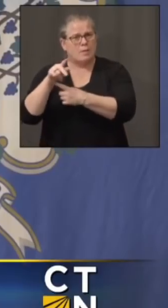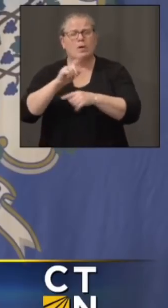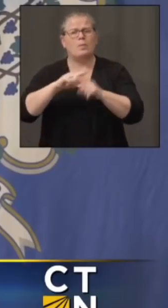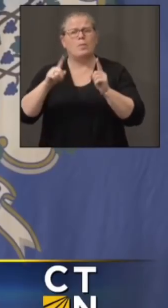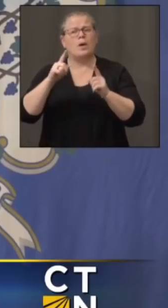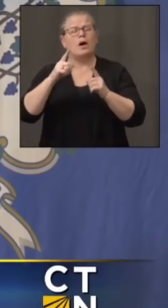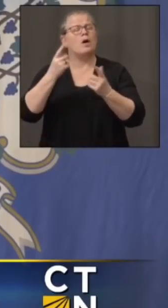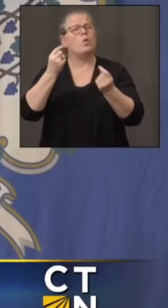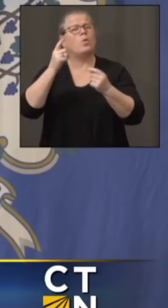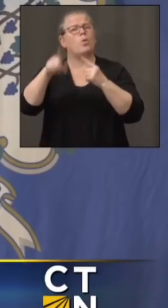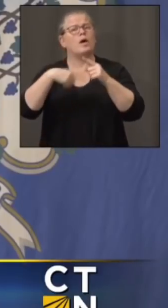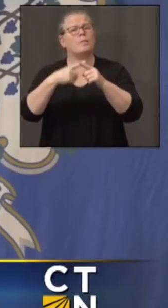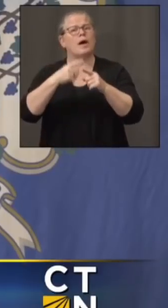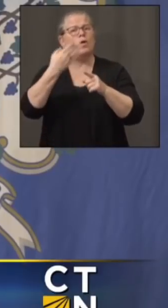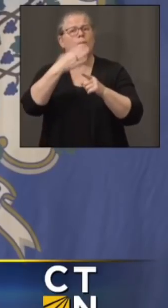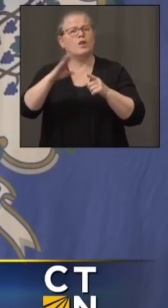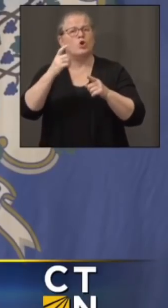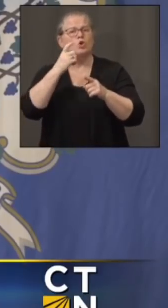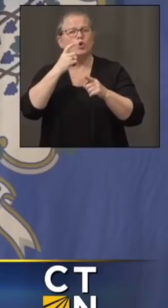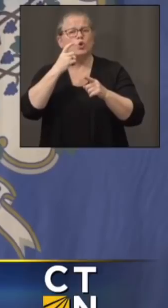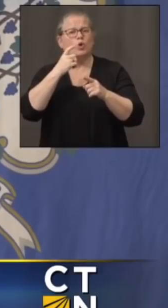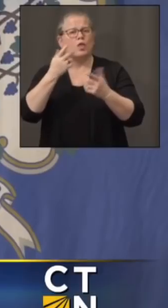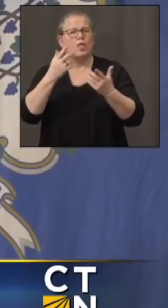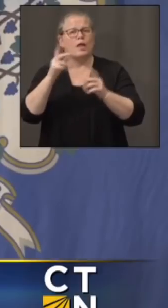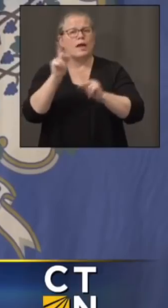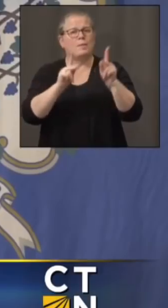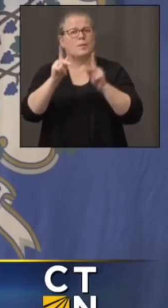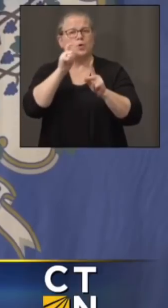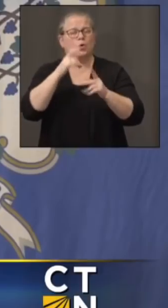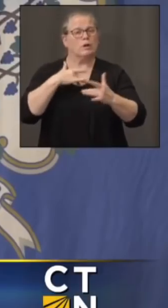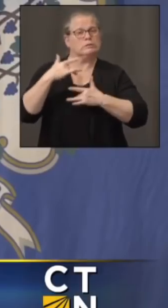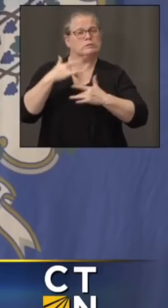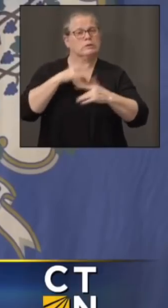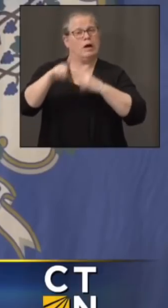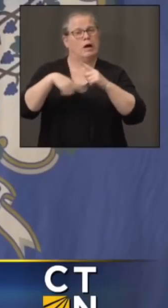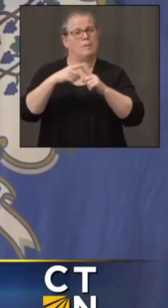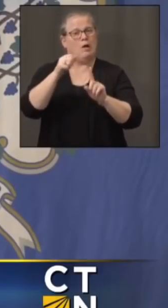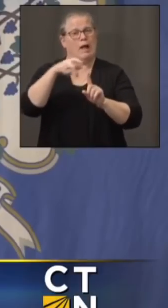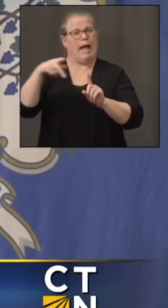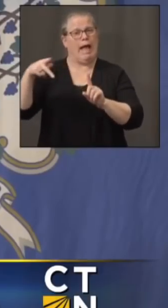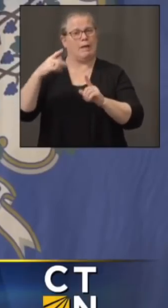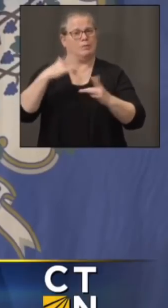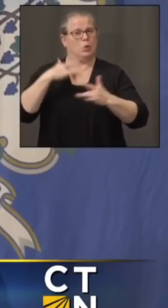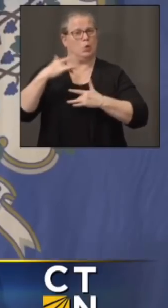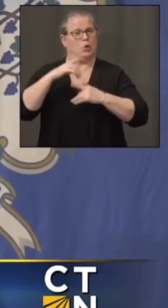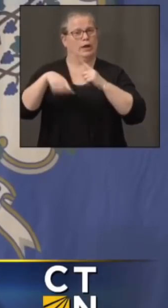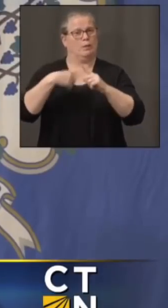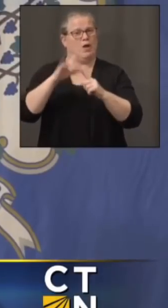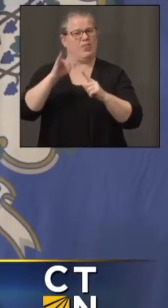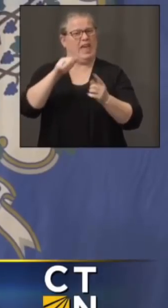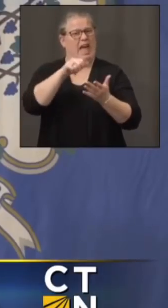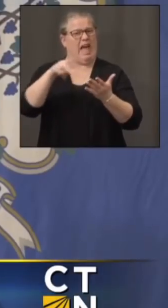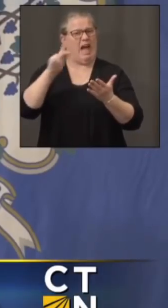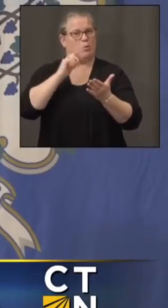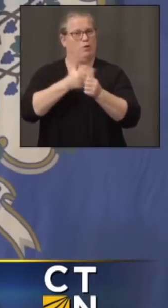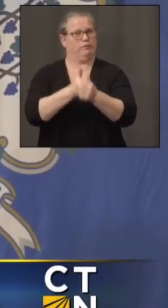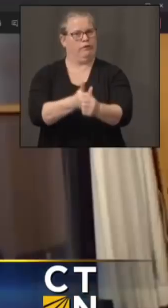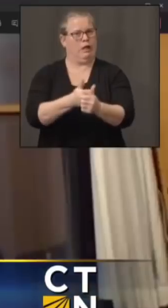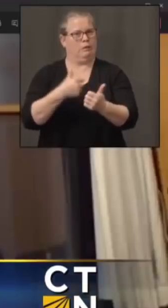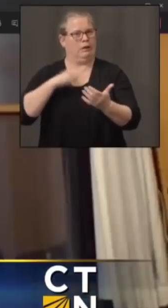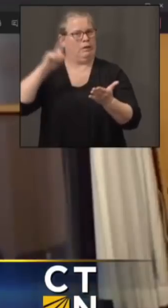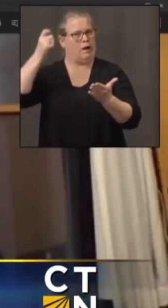are wary of downloading an app they think is tracing them? What do you think about that, Josh?